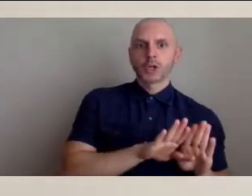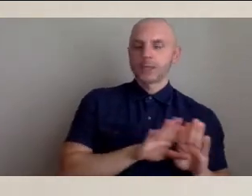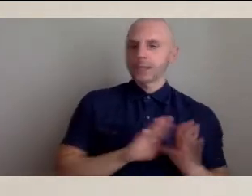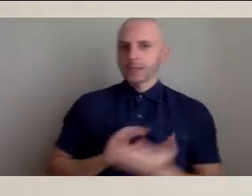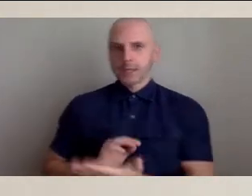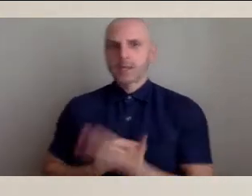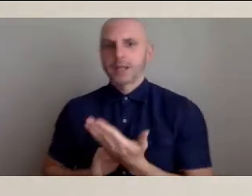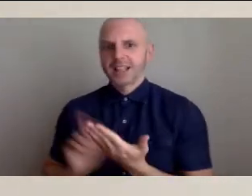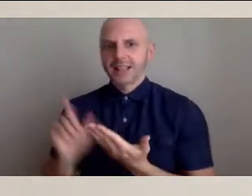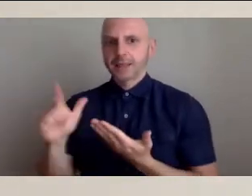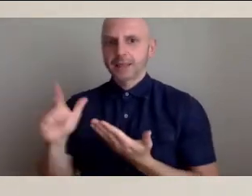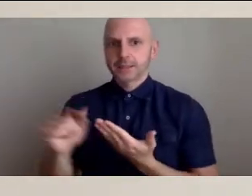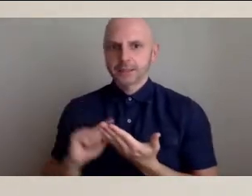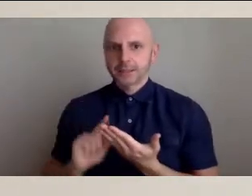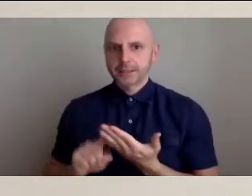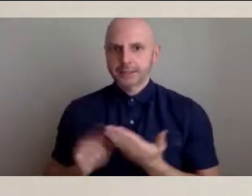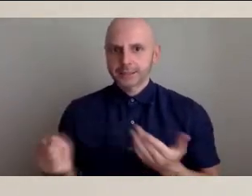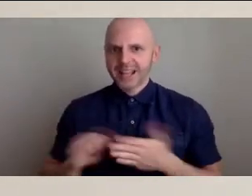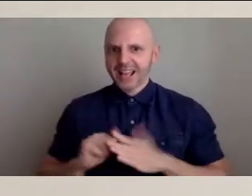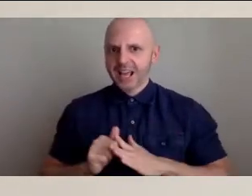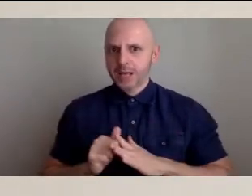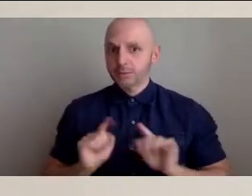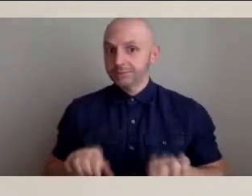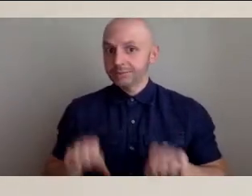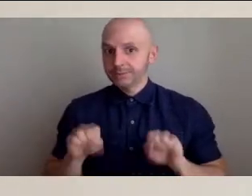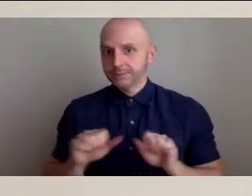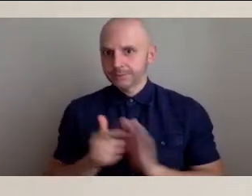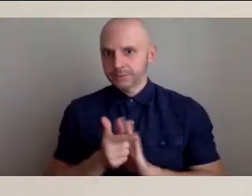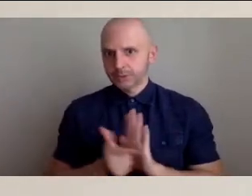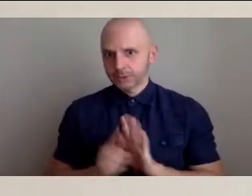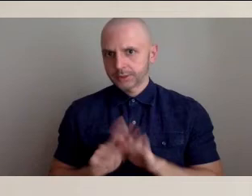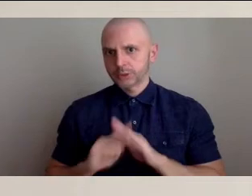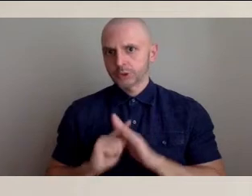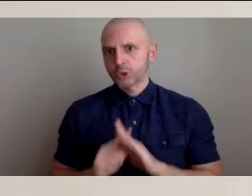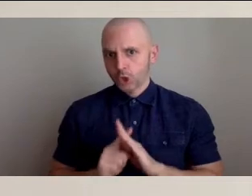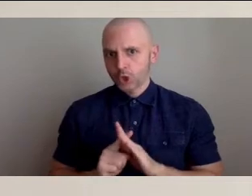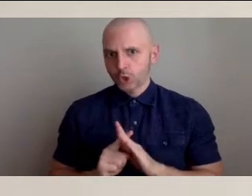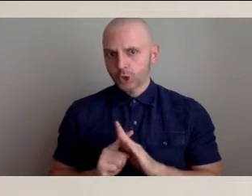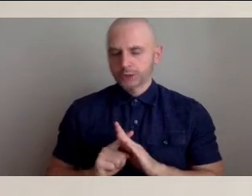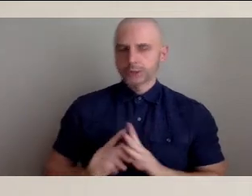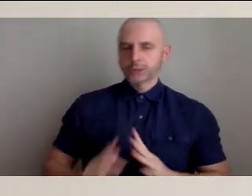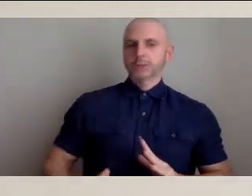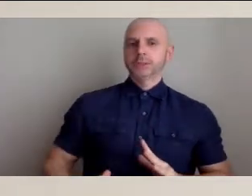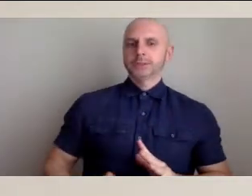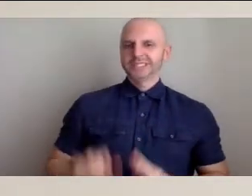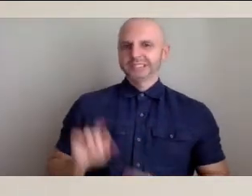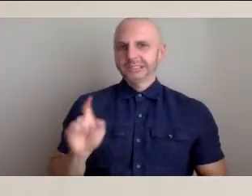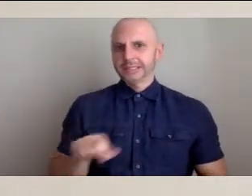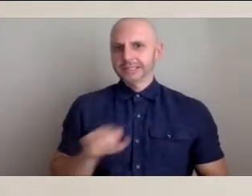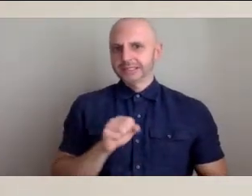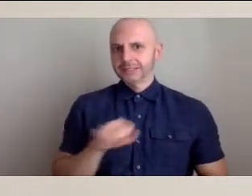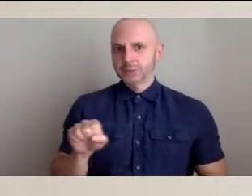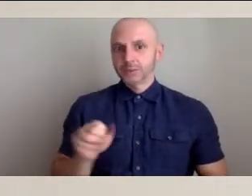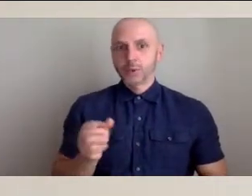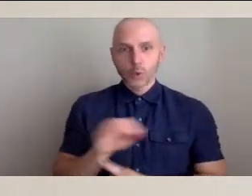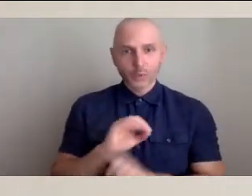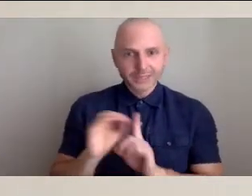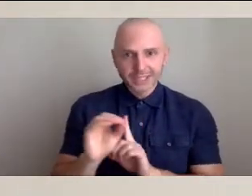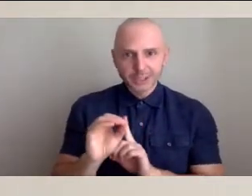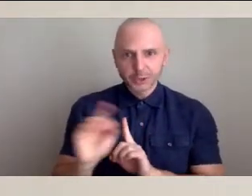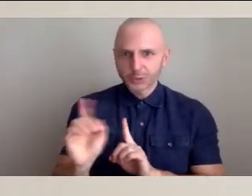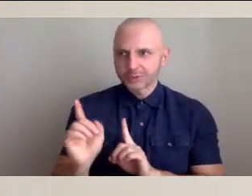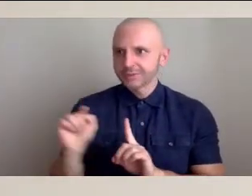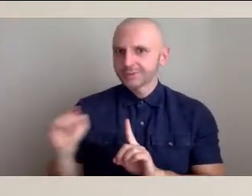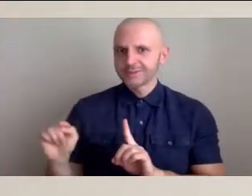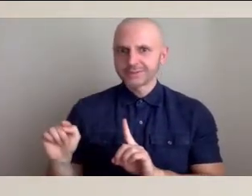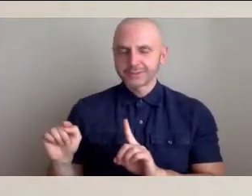in the midst of a global pandemic was surreal, starting with our orientation held entirely over Zoom. To be honest